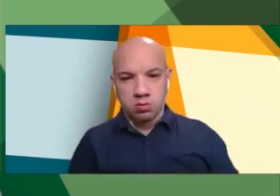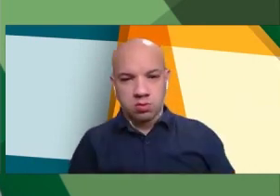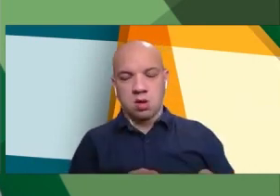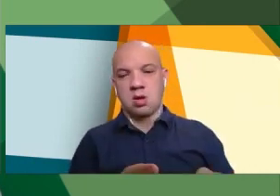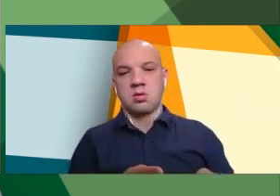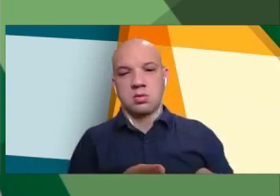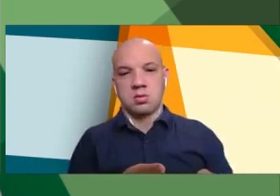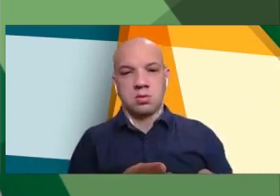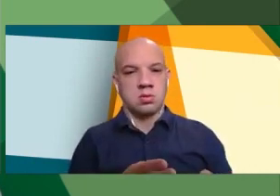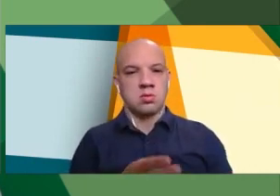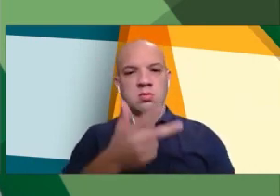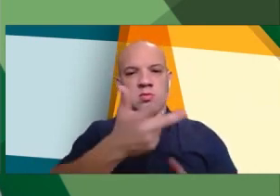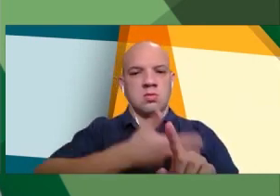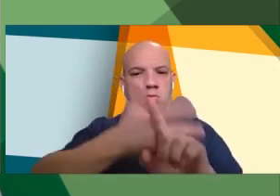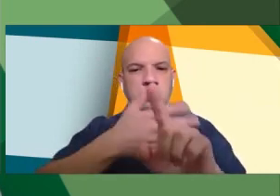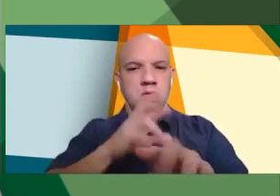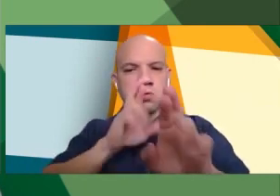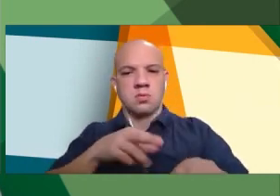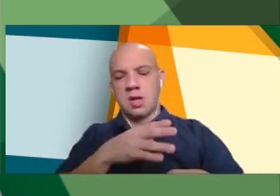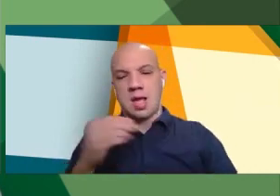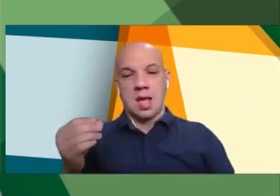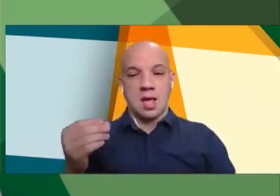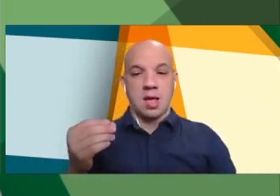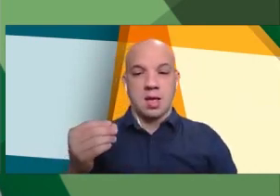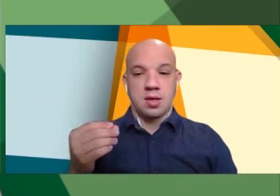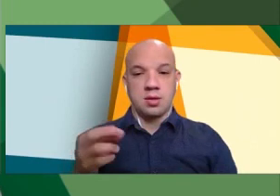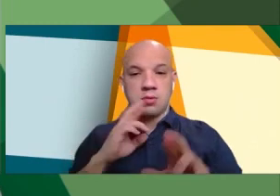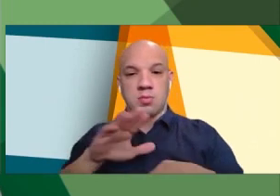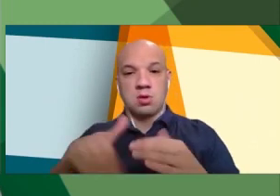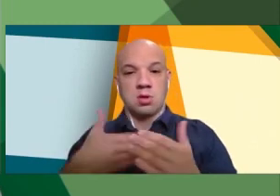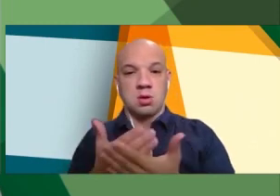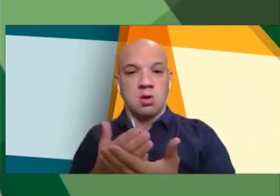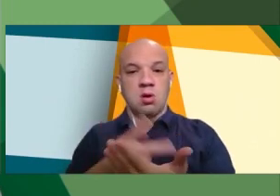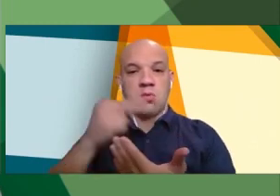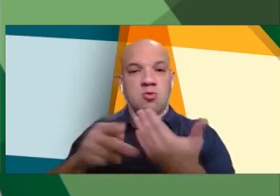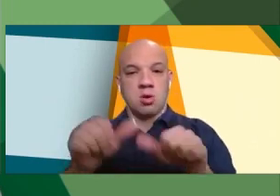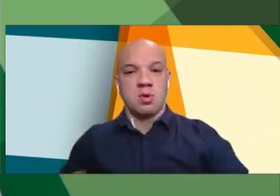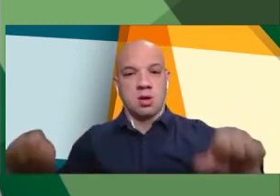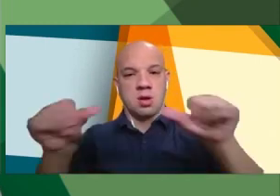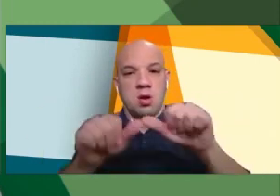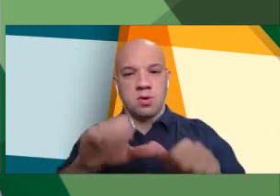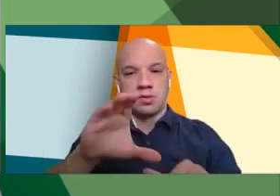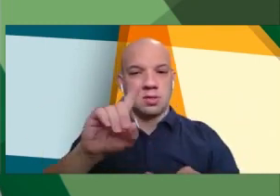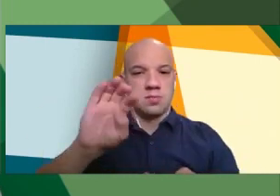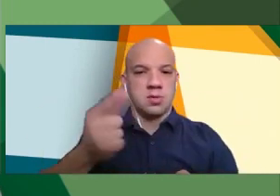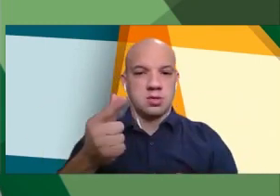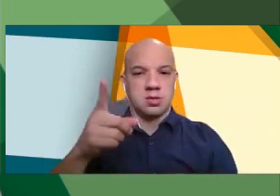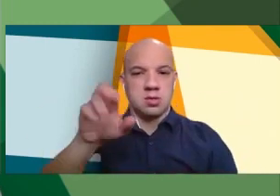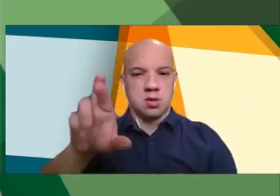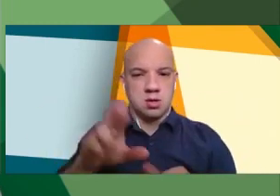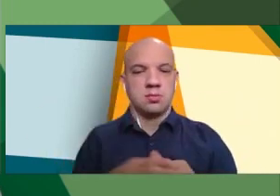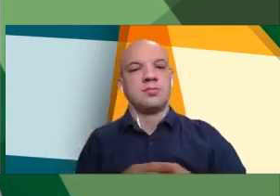from quarterly reporting, and report to HUD for all program areas in CDBG-DR. You